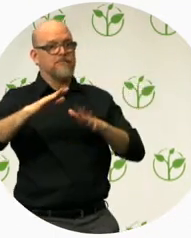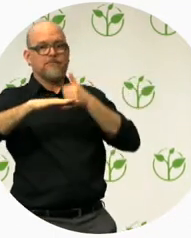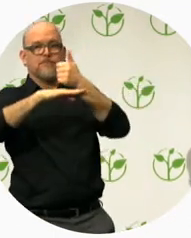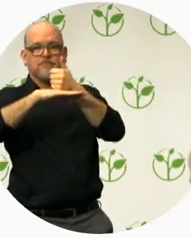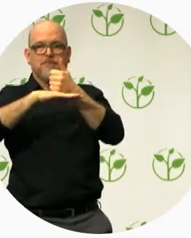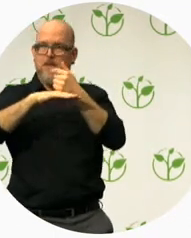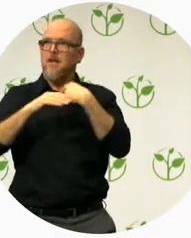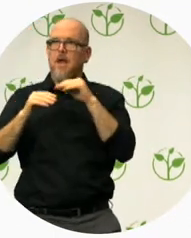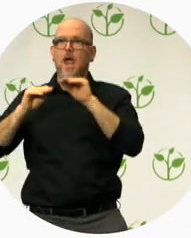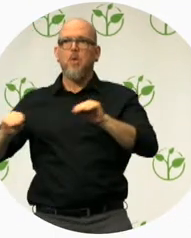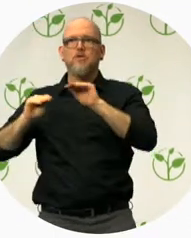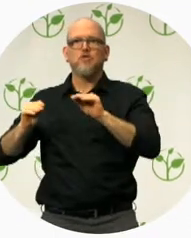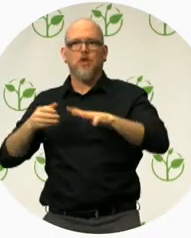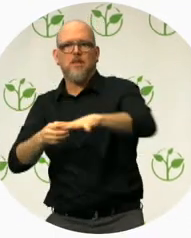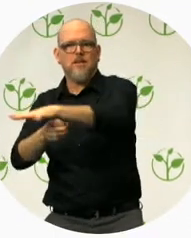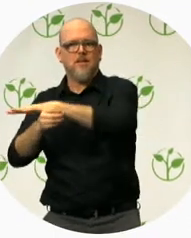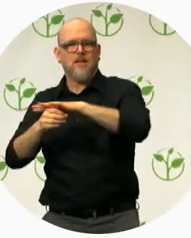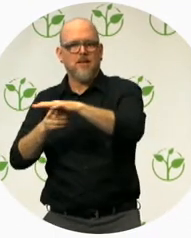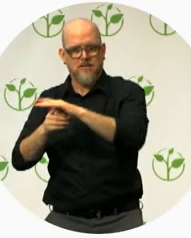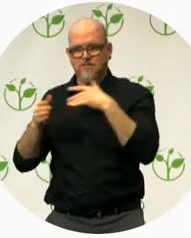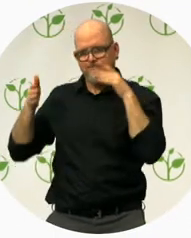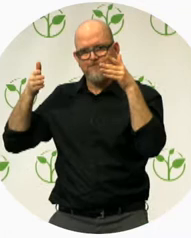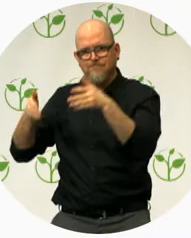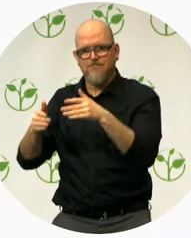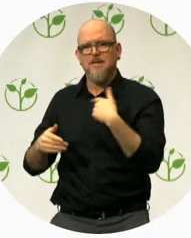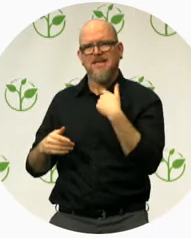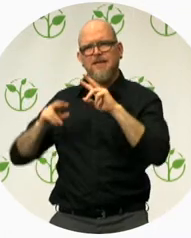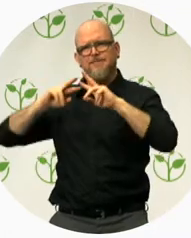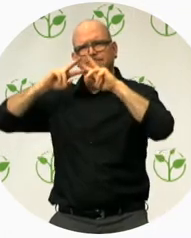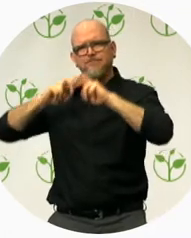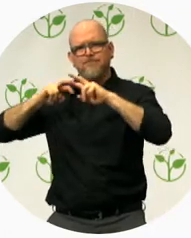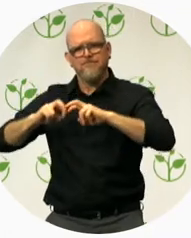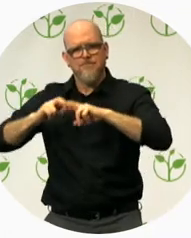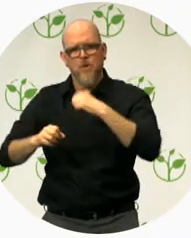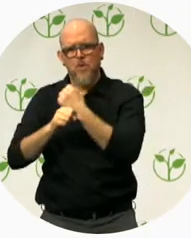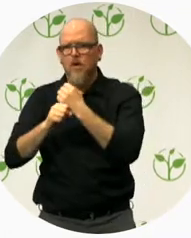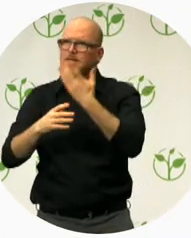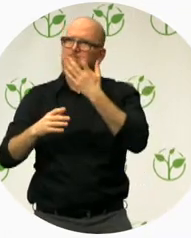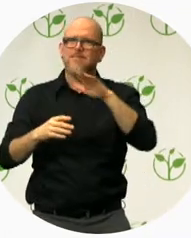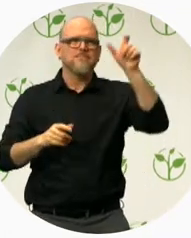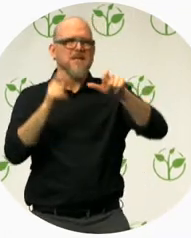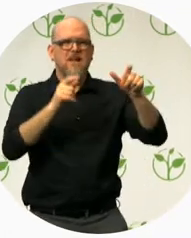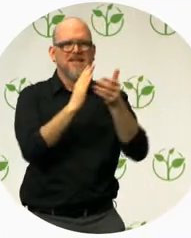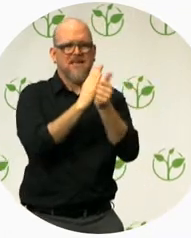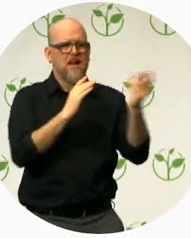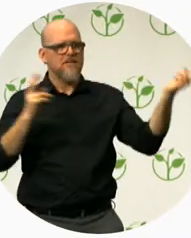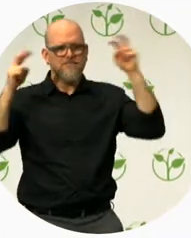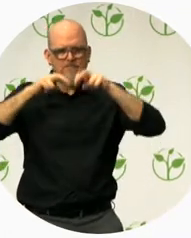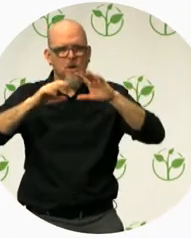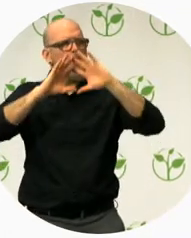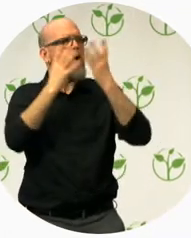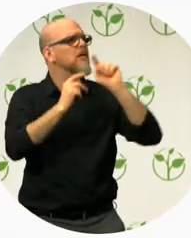research about best practices around the world. We promote teacher